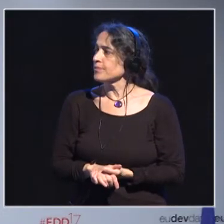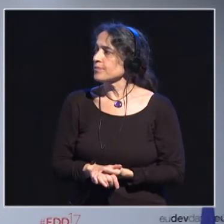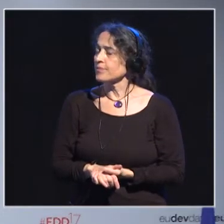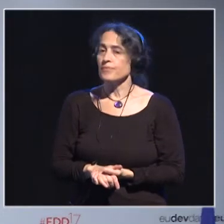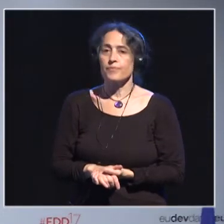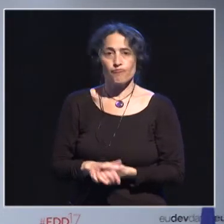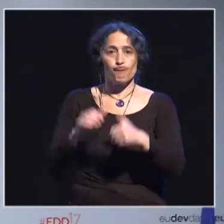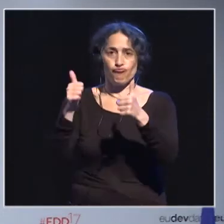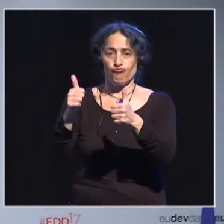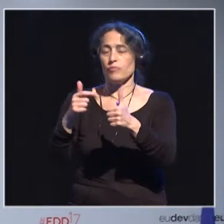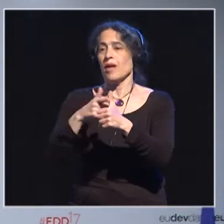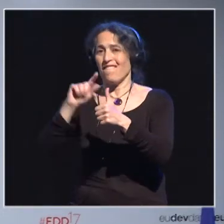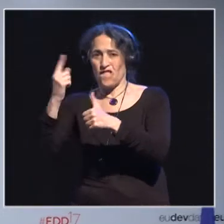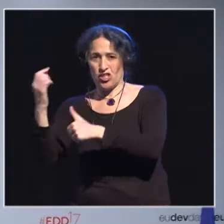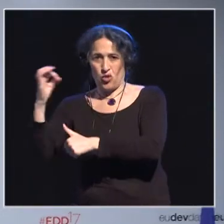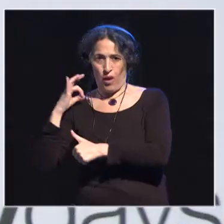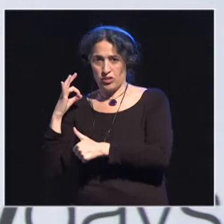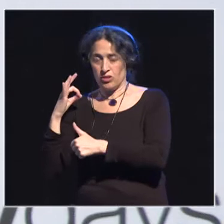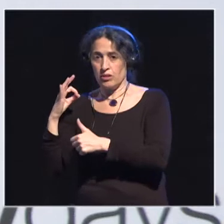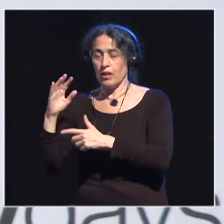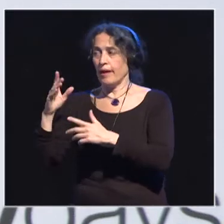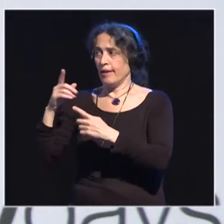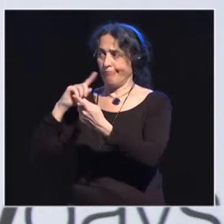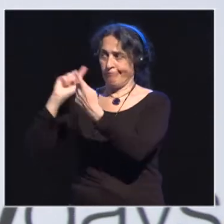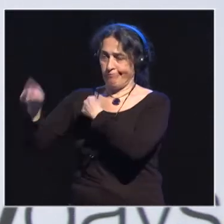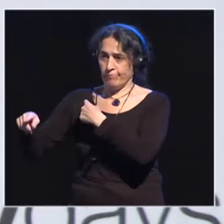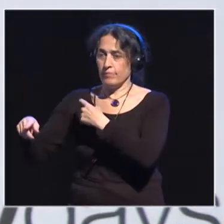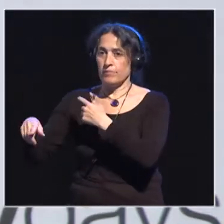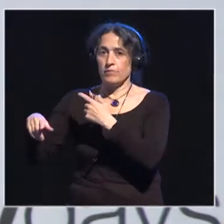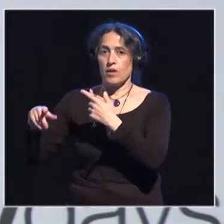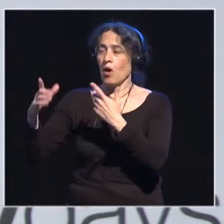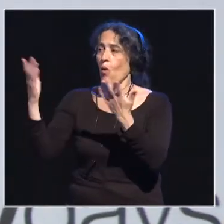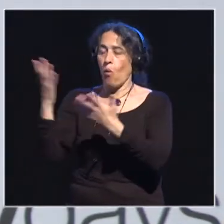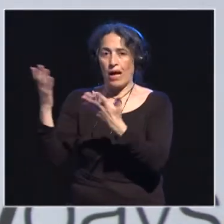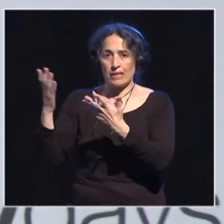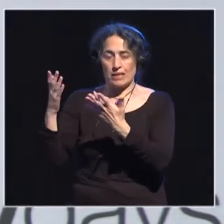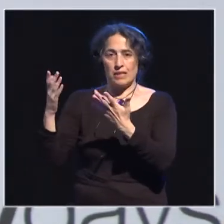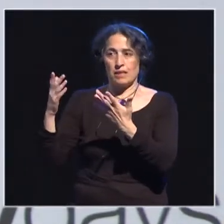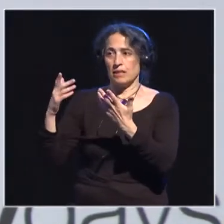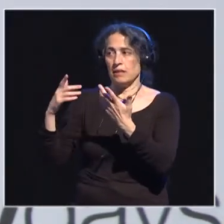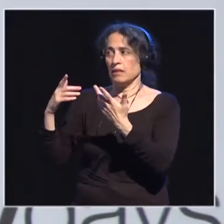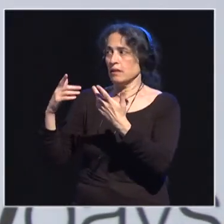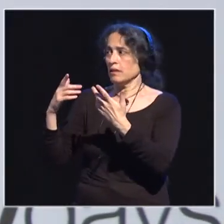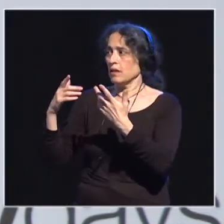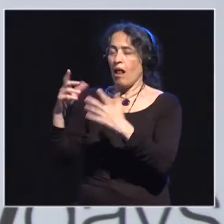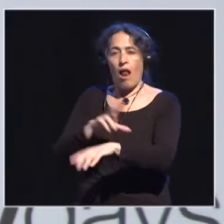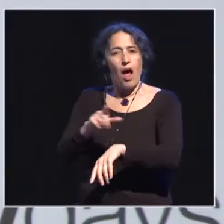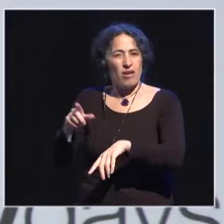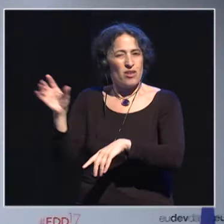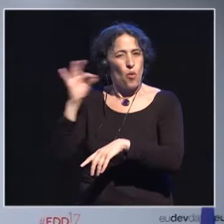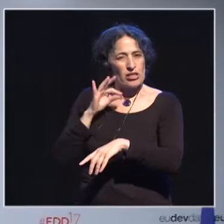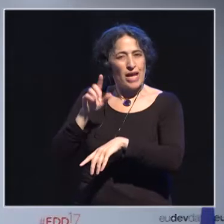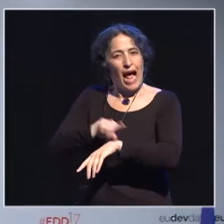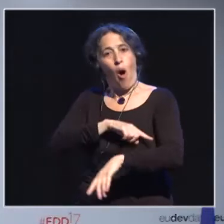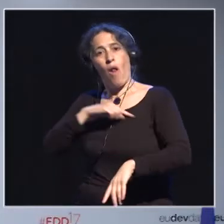in relation as to, and I'll try to do my best to translate it, what took so long. to introduce Yes, digital to development? I got